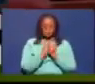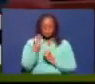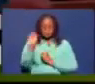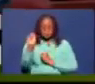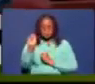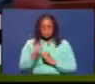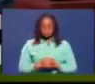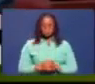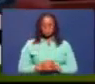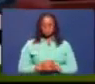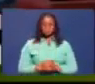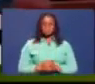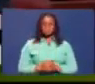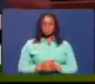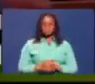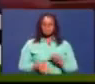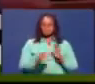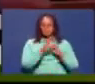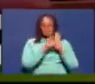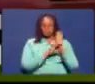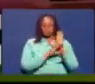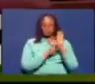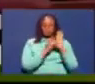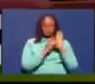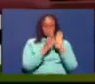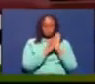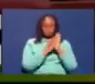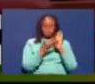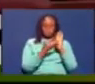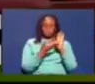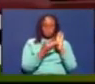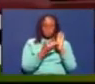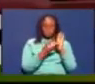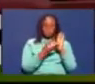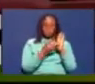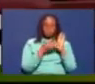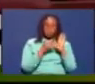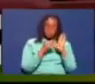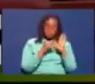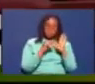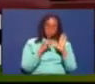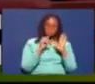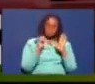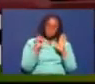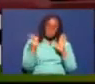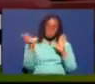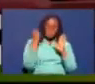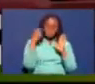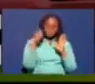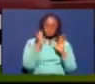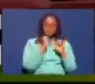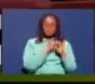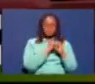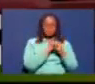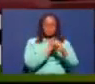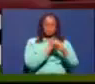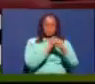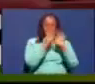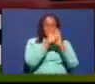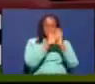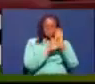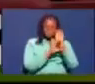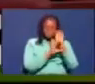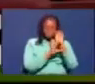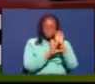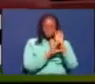for by the Constitution in order the President to protect the Constitution and the